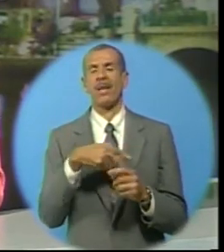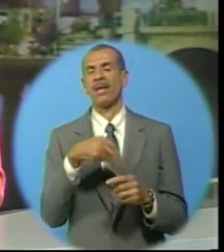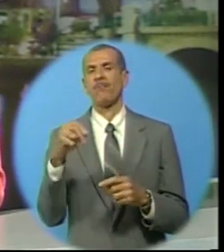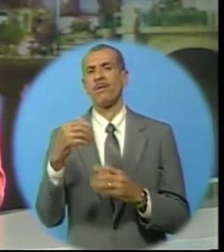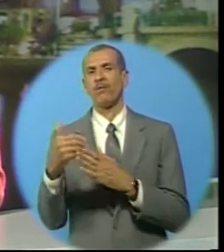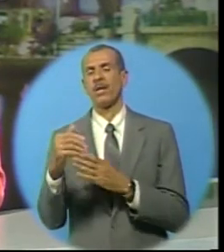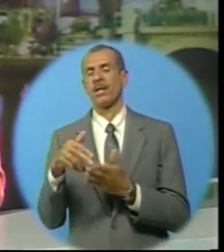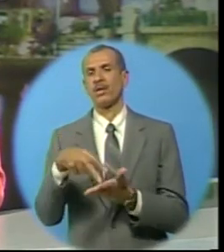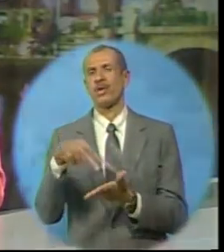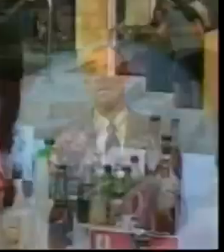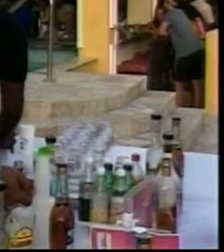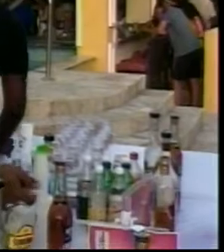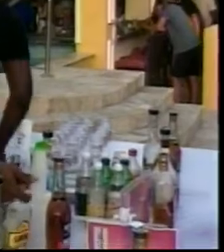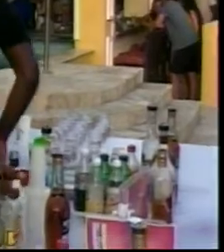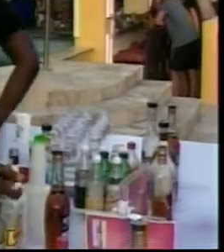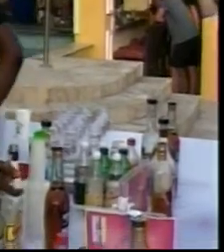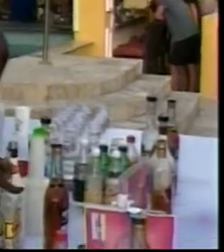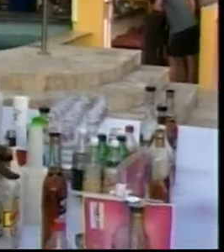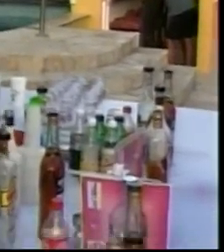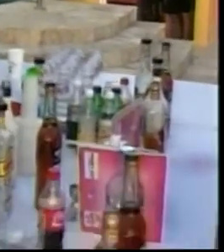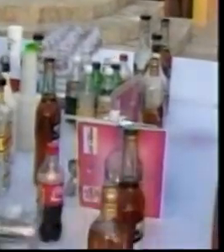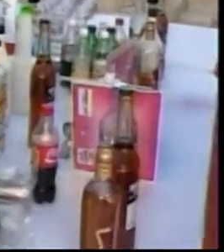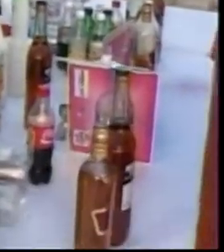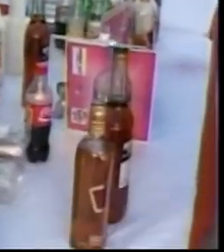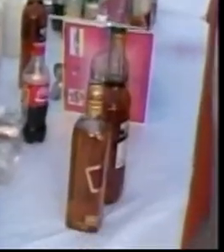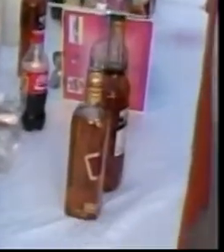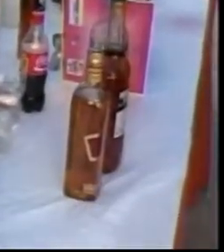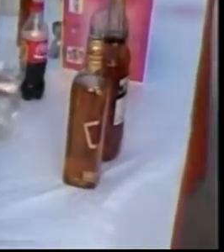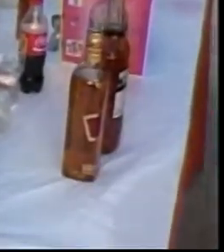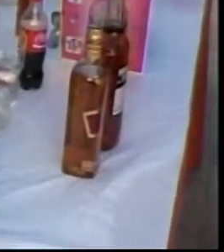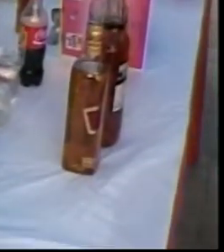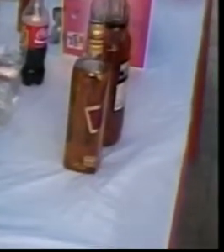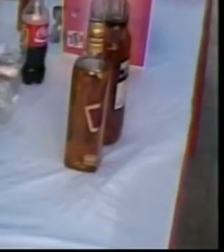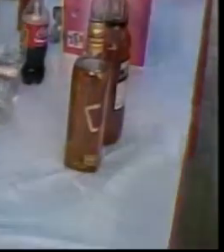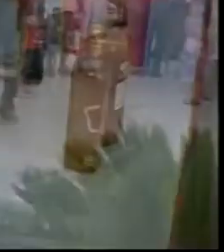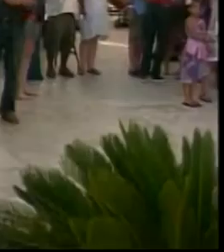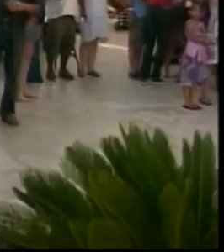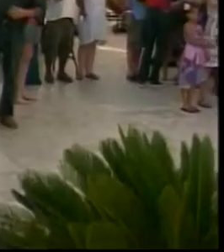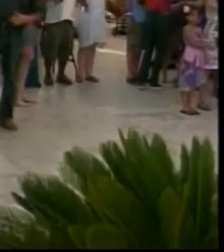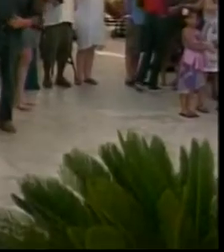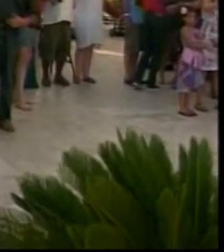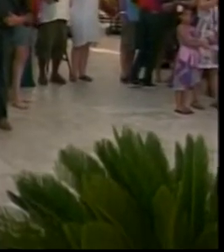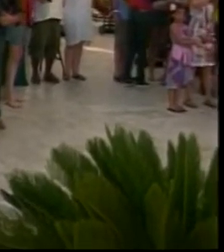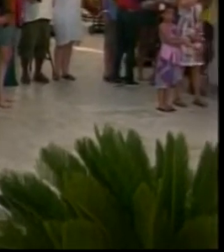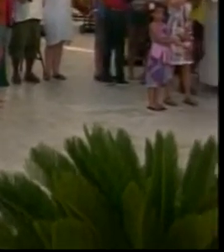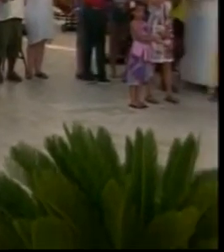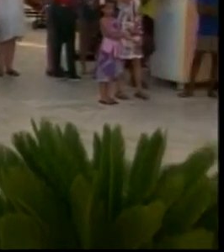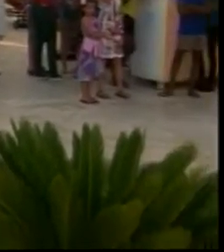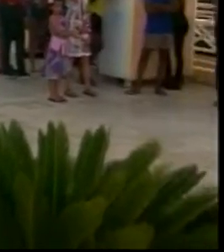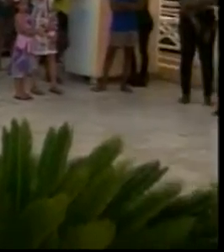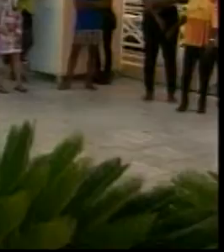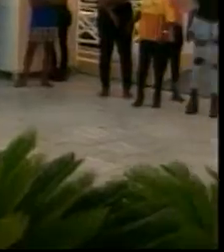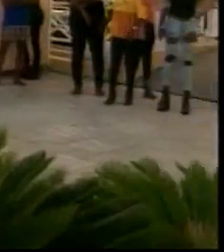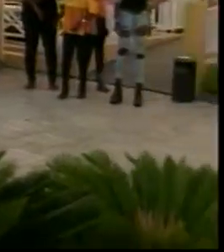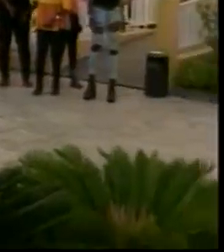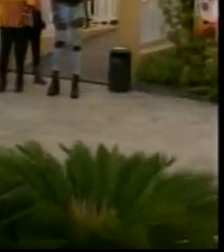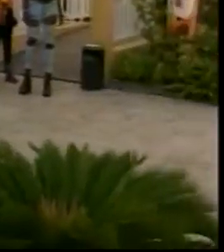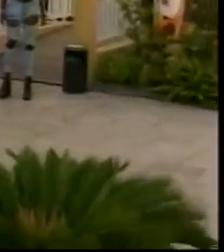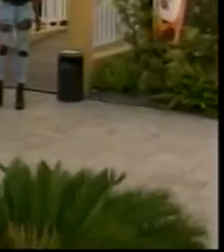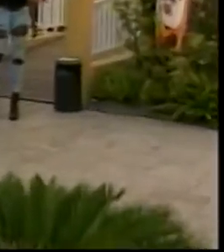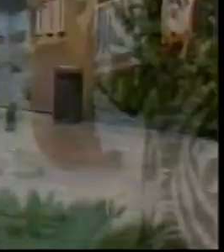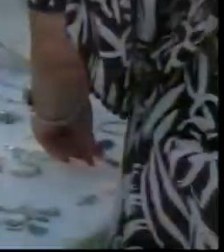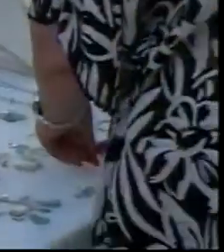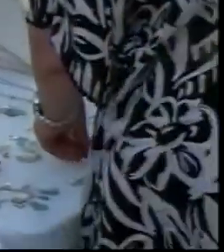Monday. Operations Manager Paul Cullimore says this is the third year for these festivities, highlighting local cuisine, music and